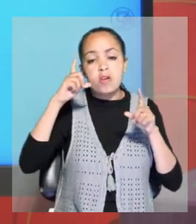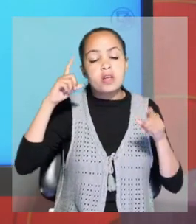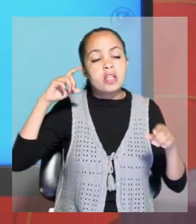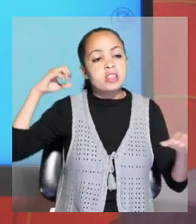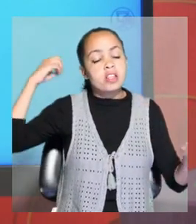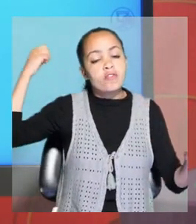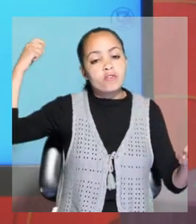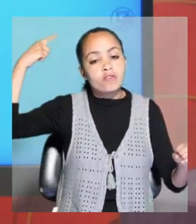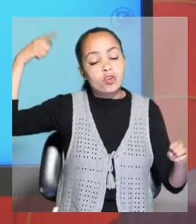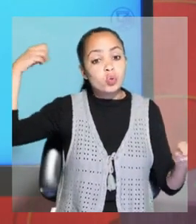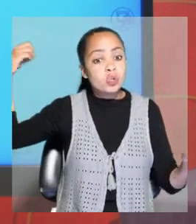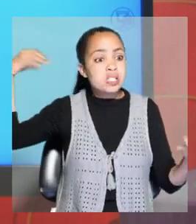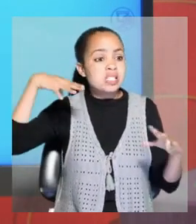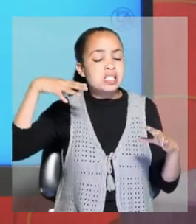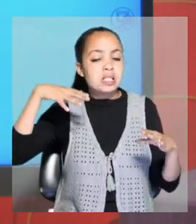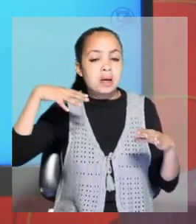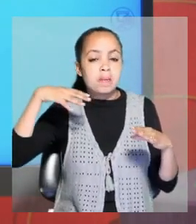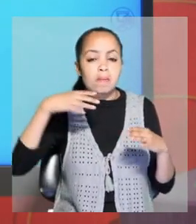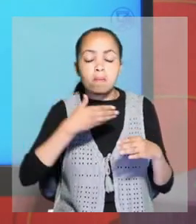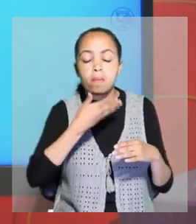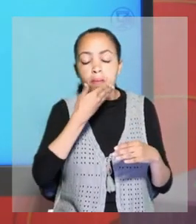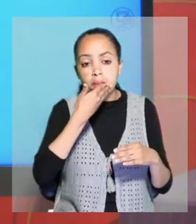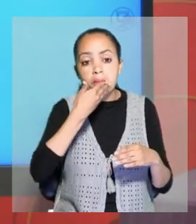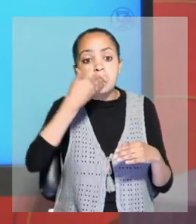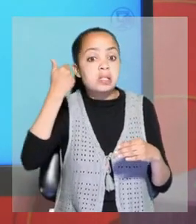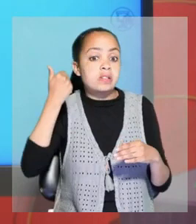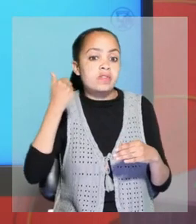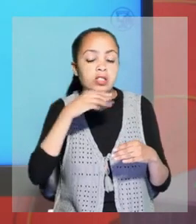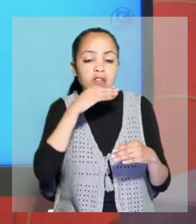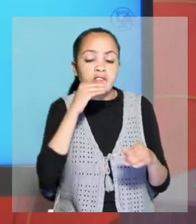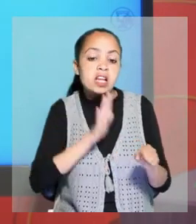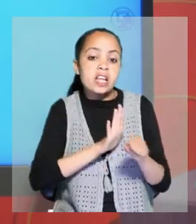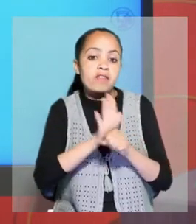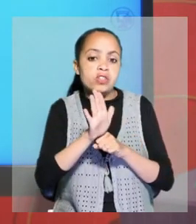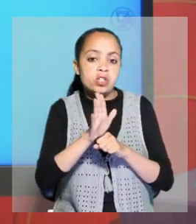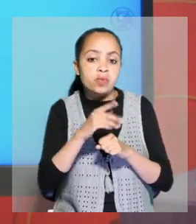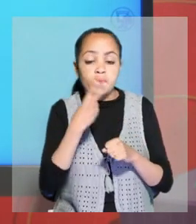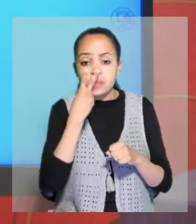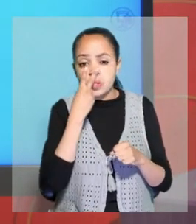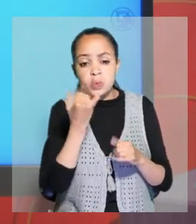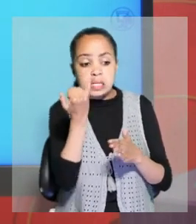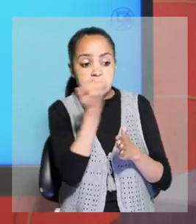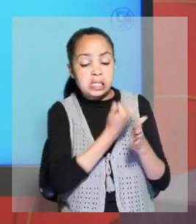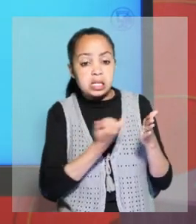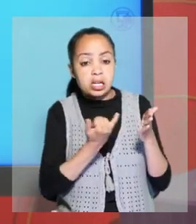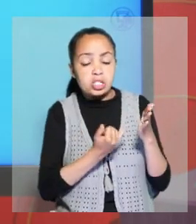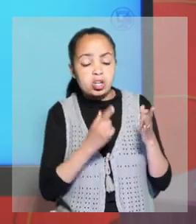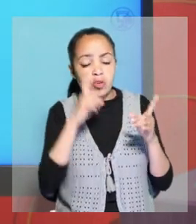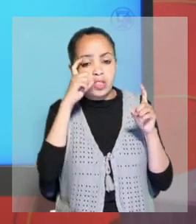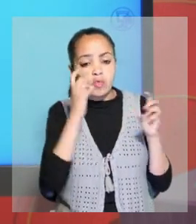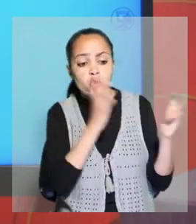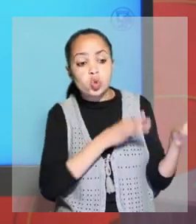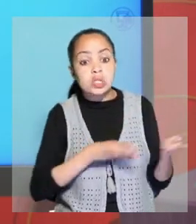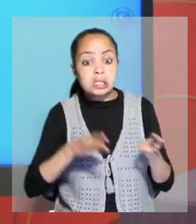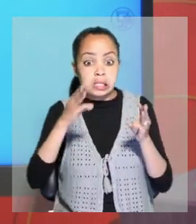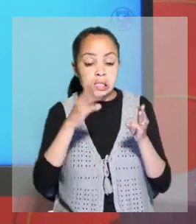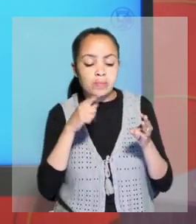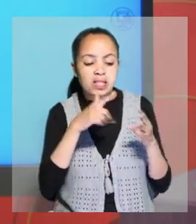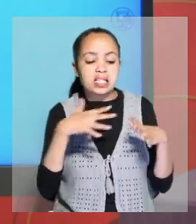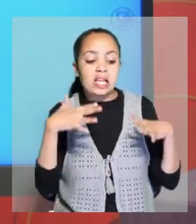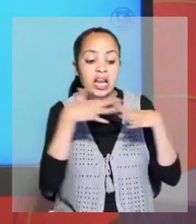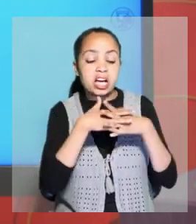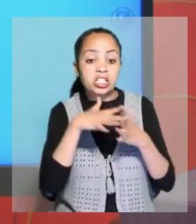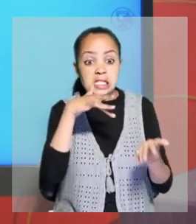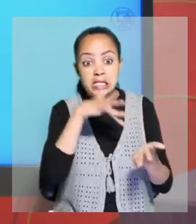become more efficient and effective. When we see the structure of photosystem, there is a